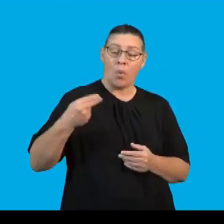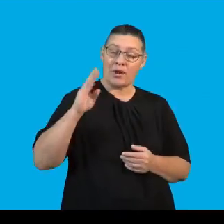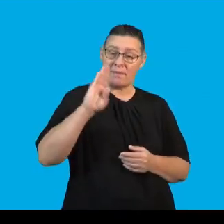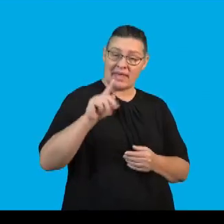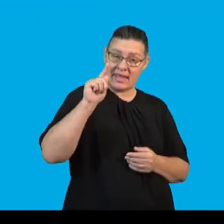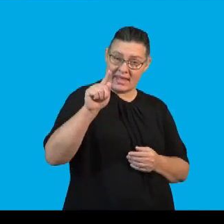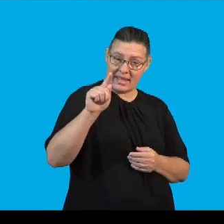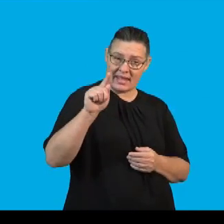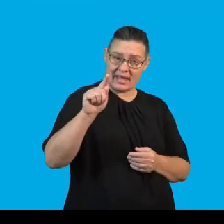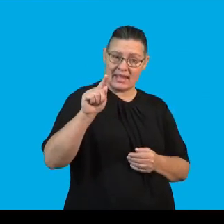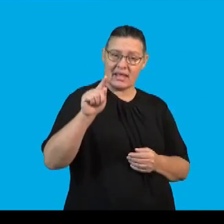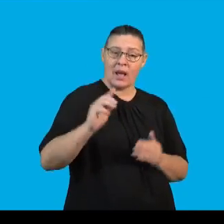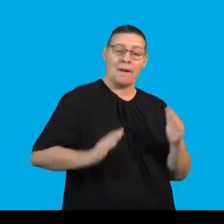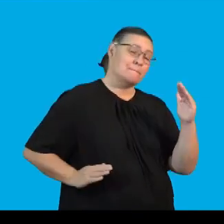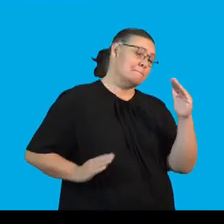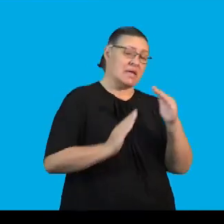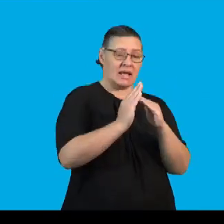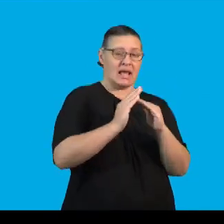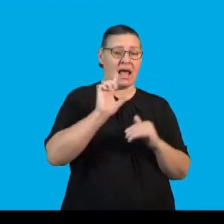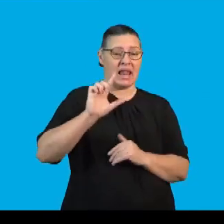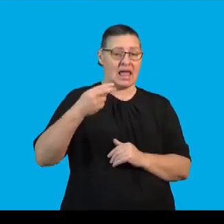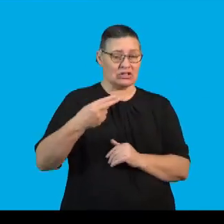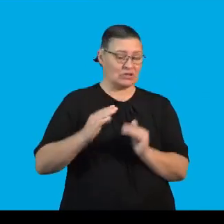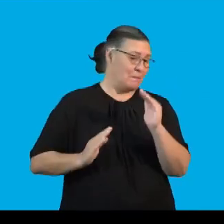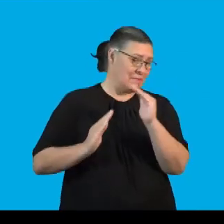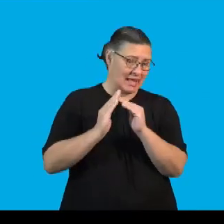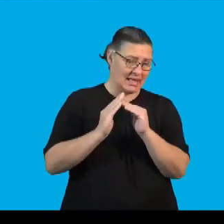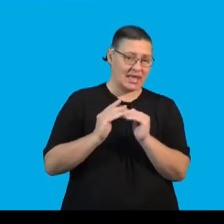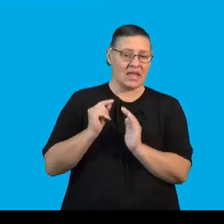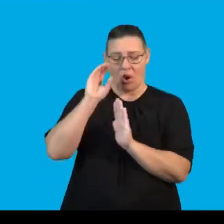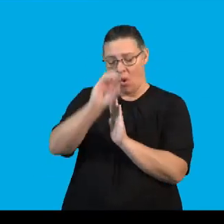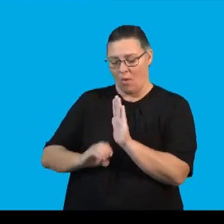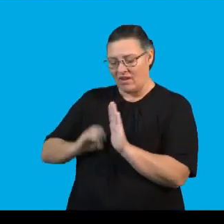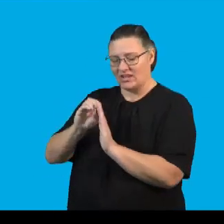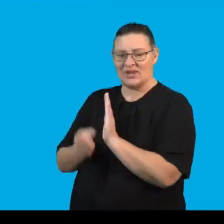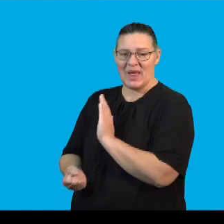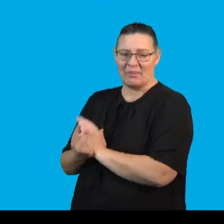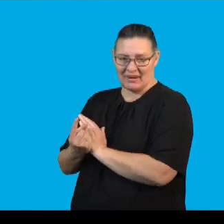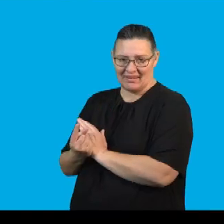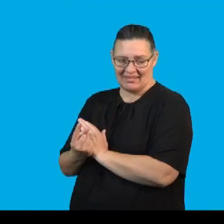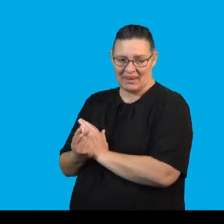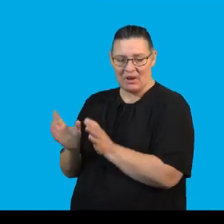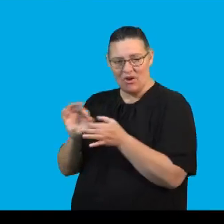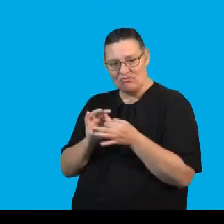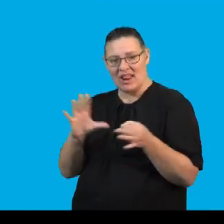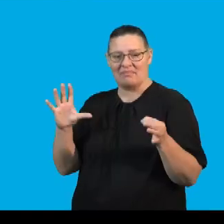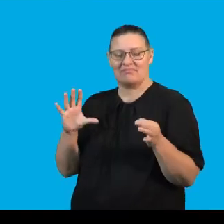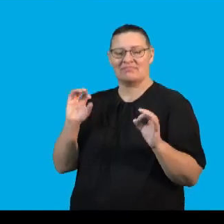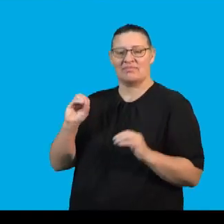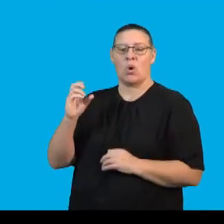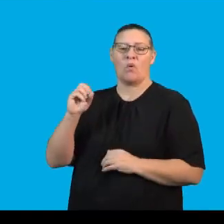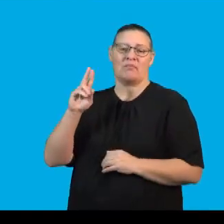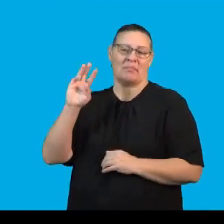Because when hormone B peaks, when it reaches the peak, that's where ovulation occurs, the